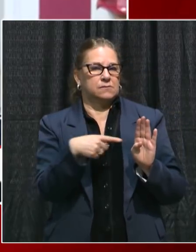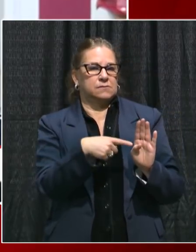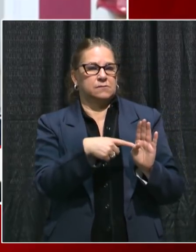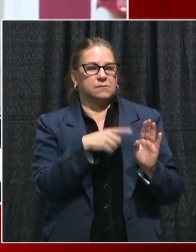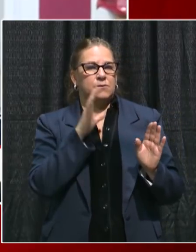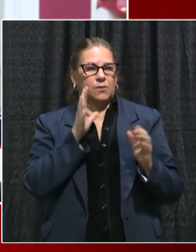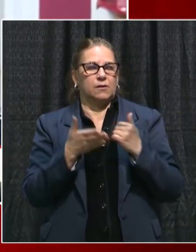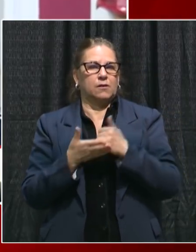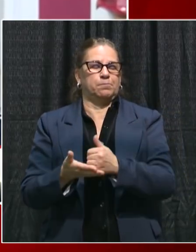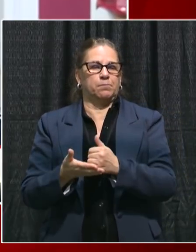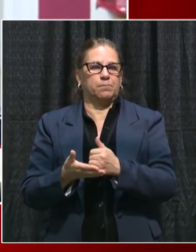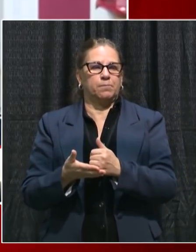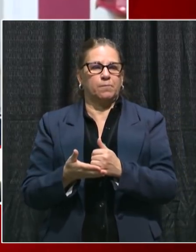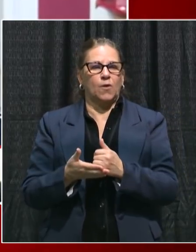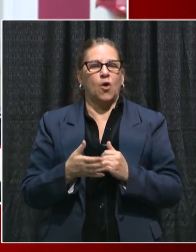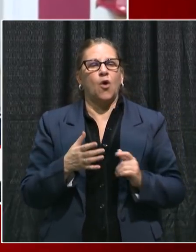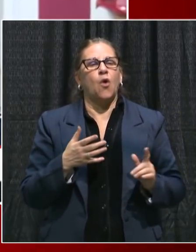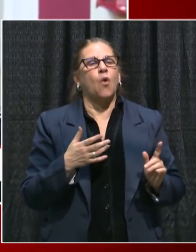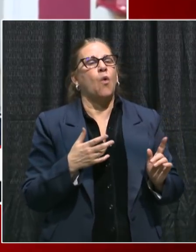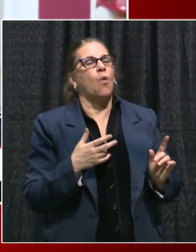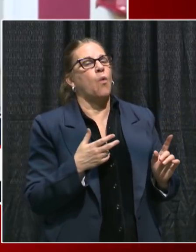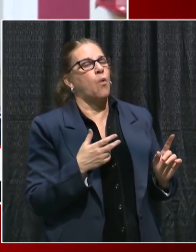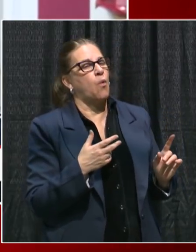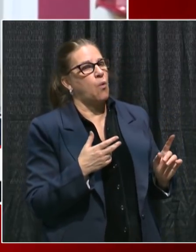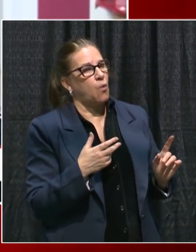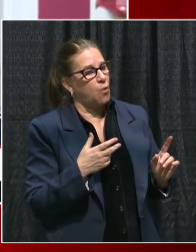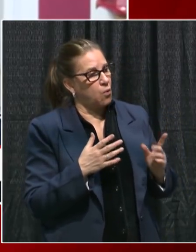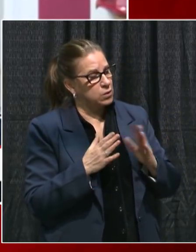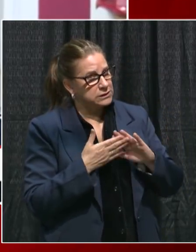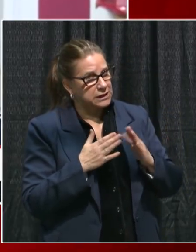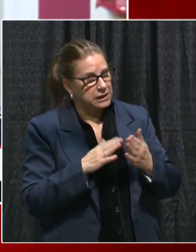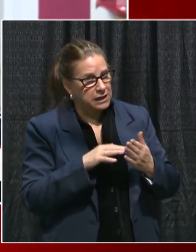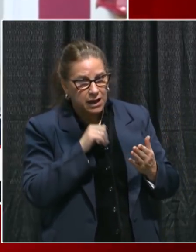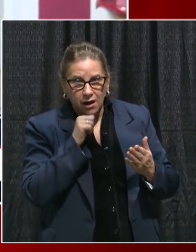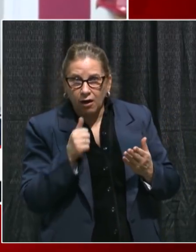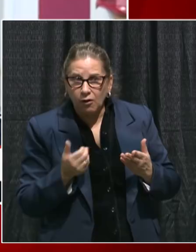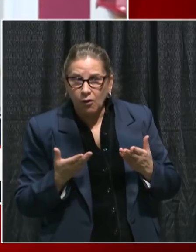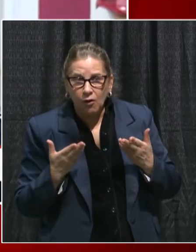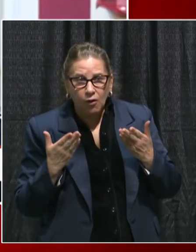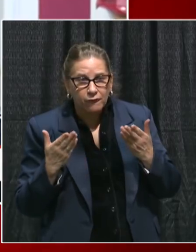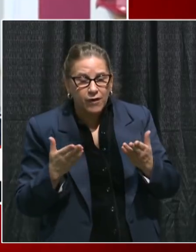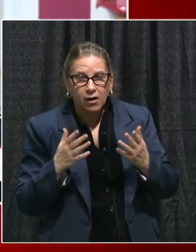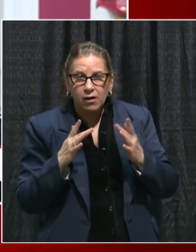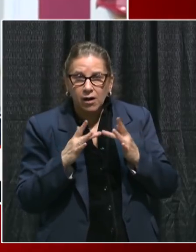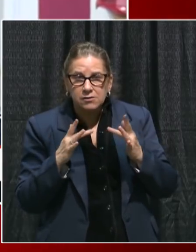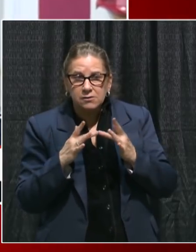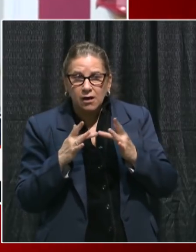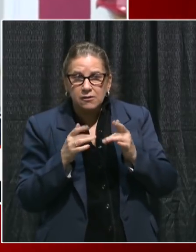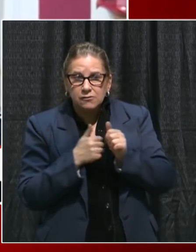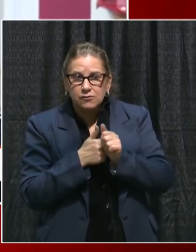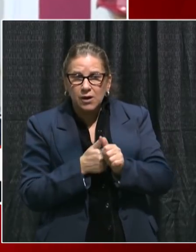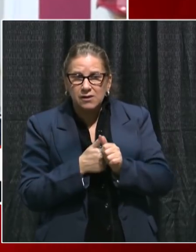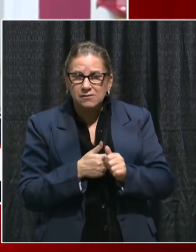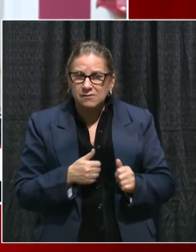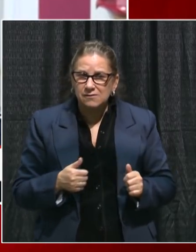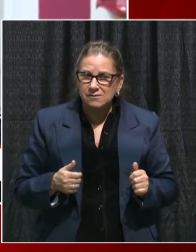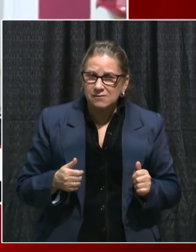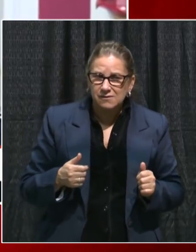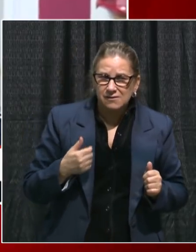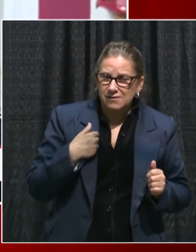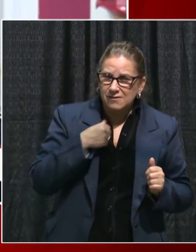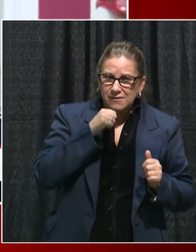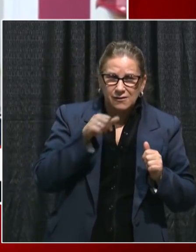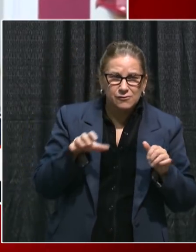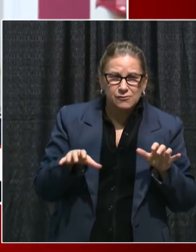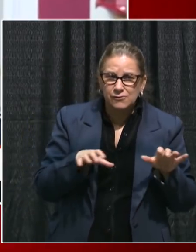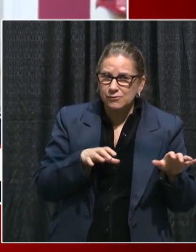so the city is not offering to do any sort of contact tracing for the White House? We aren't doing any testing for the White House, and so our public